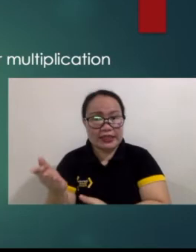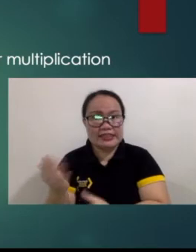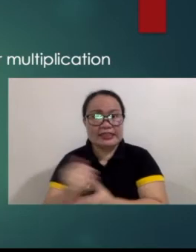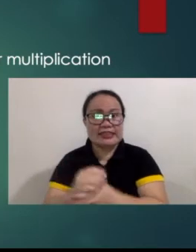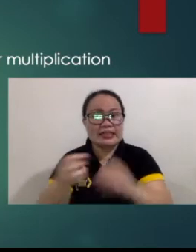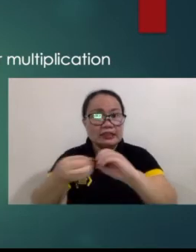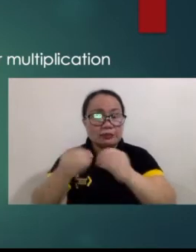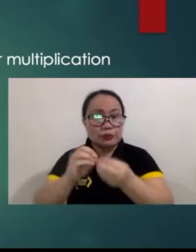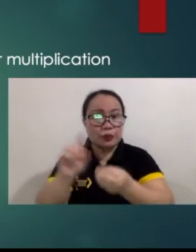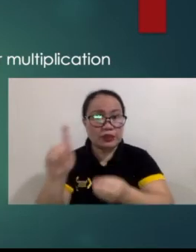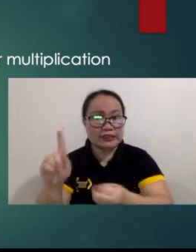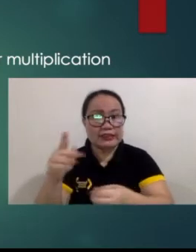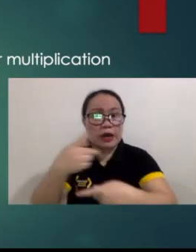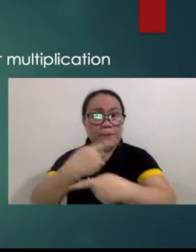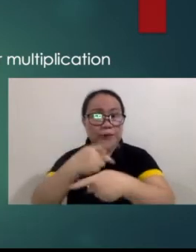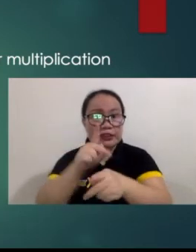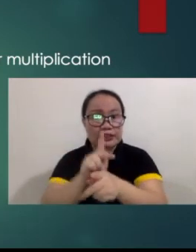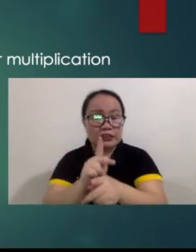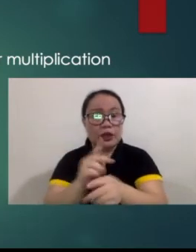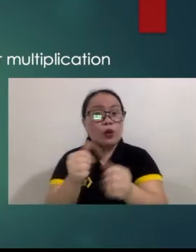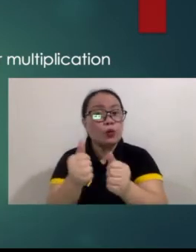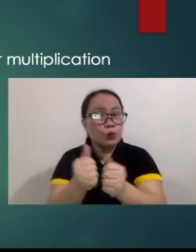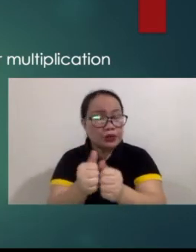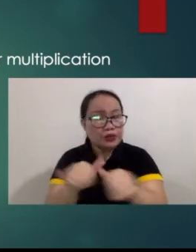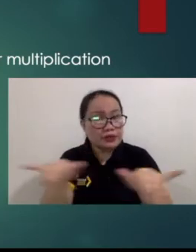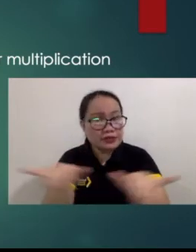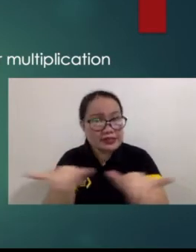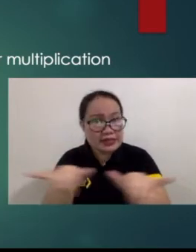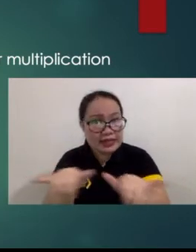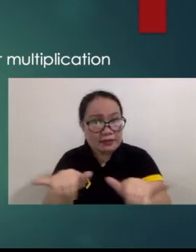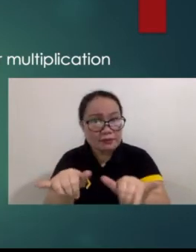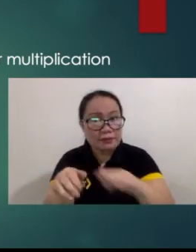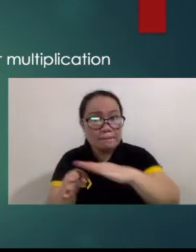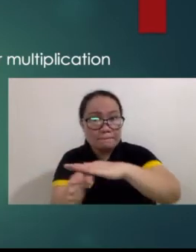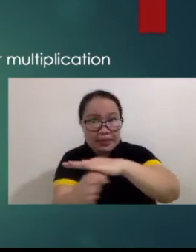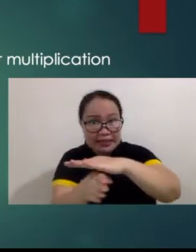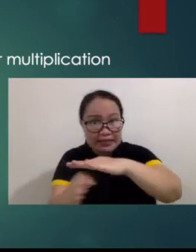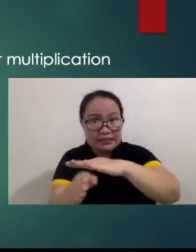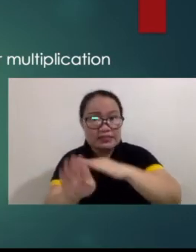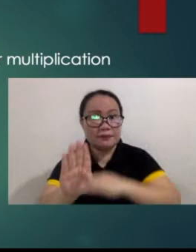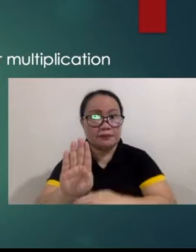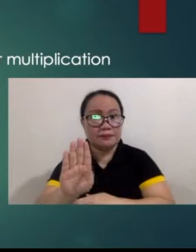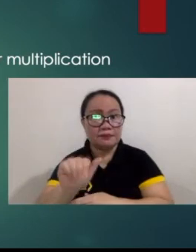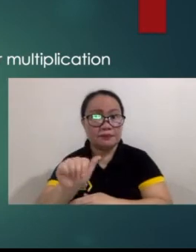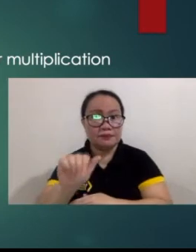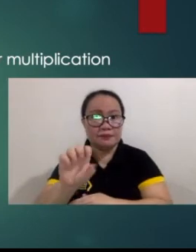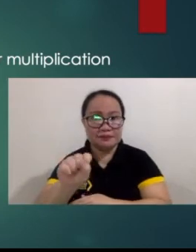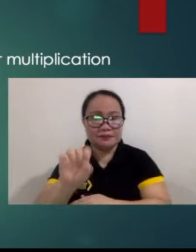following cases. Number 1, product with the same base.